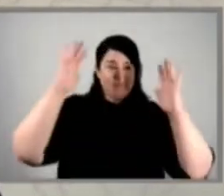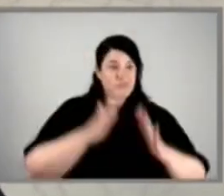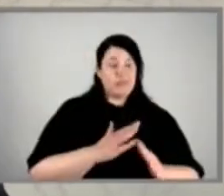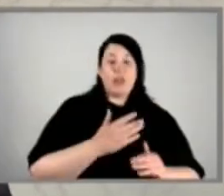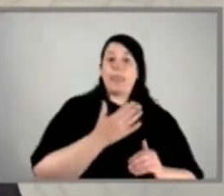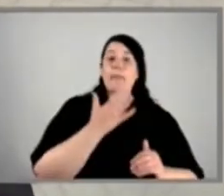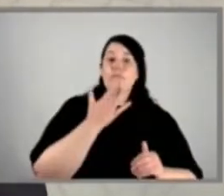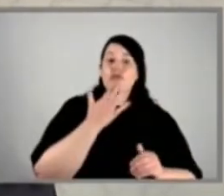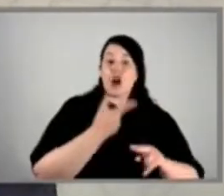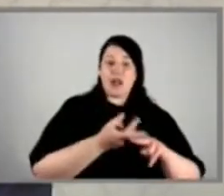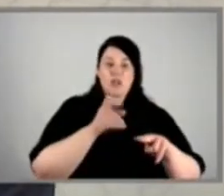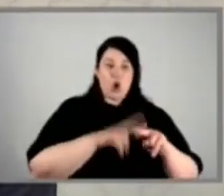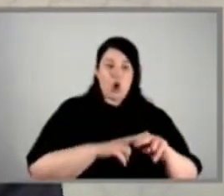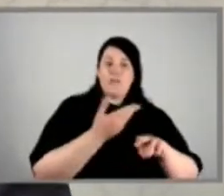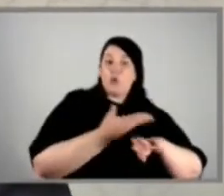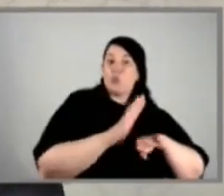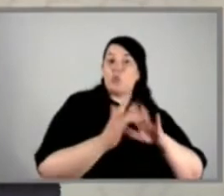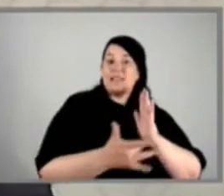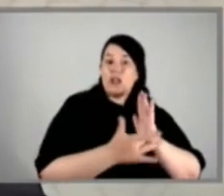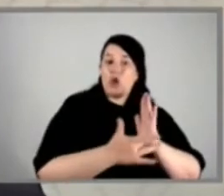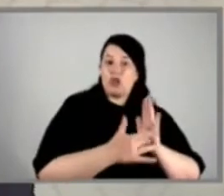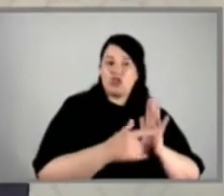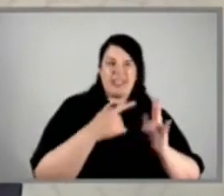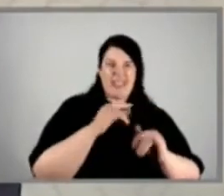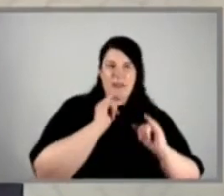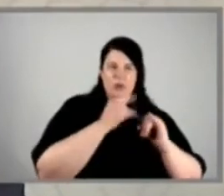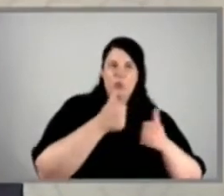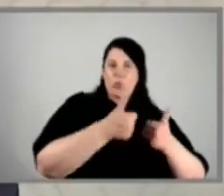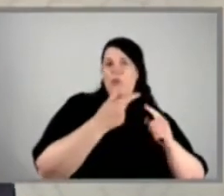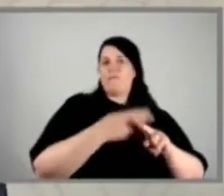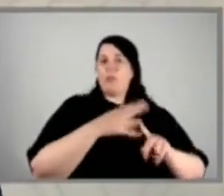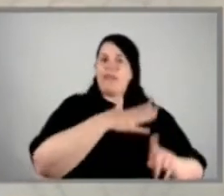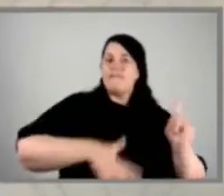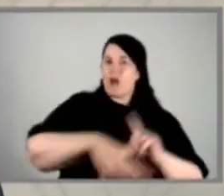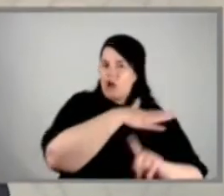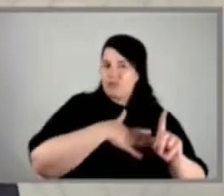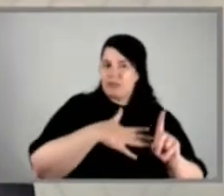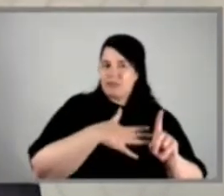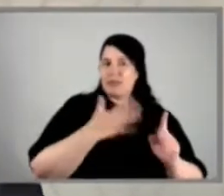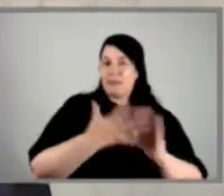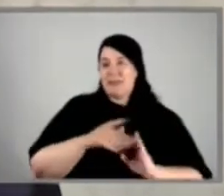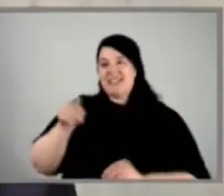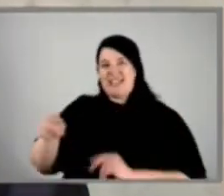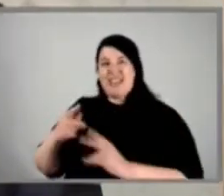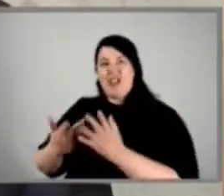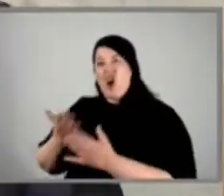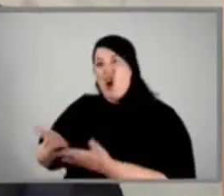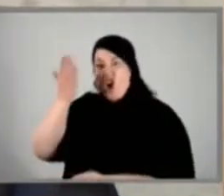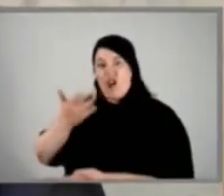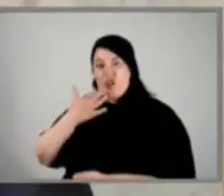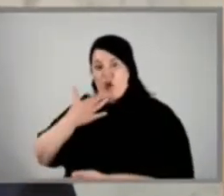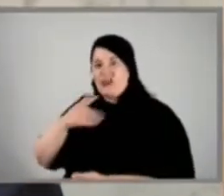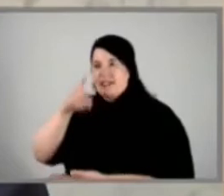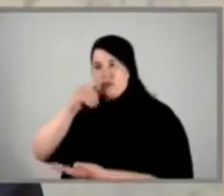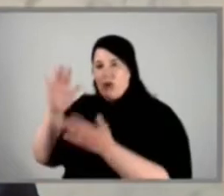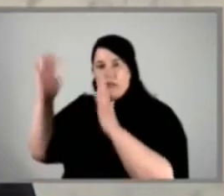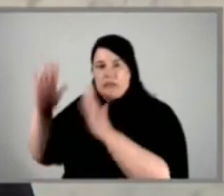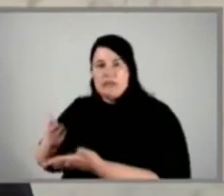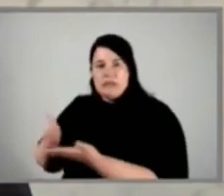emissions technologies so that ultimately they will replace the higher emissions incumbent. They cover hydrogen again, but